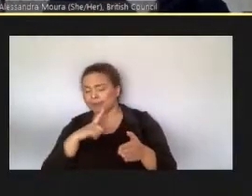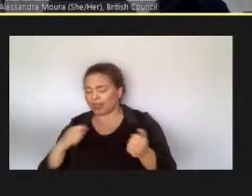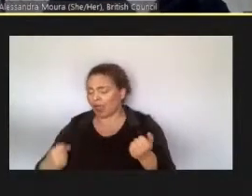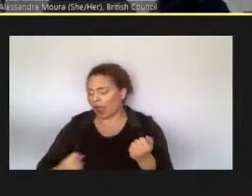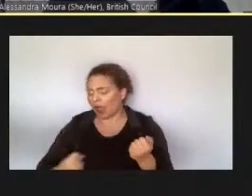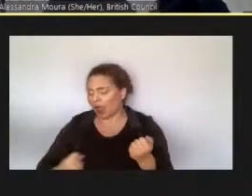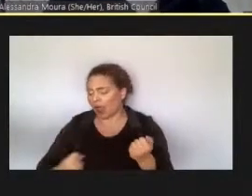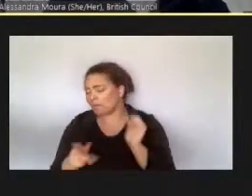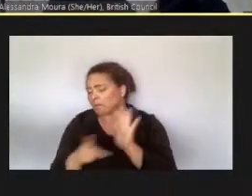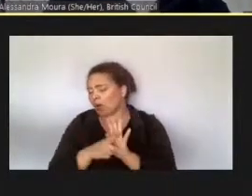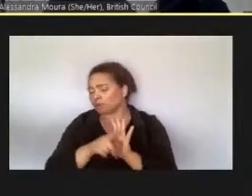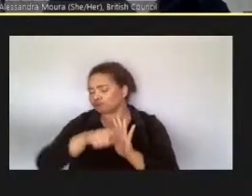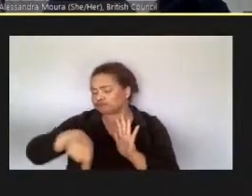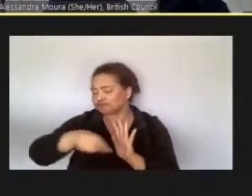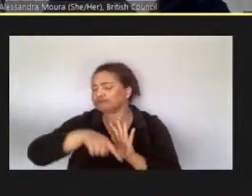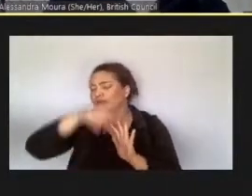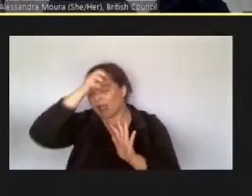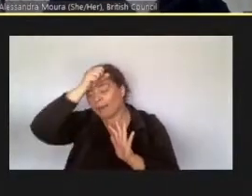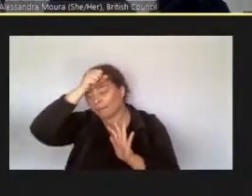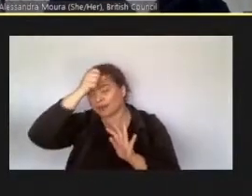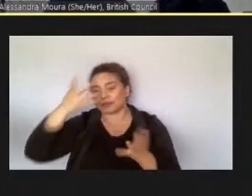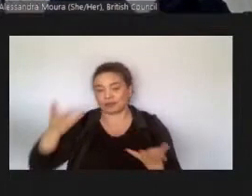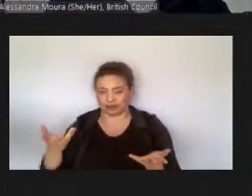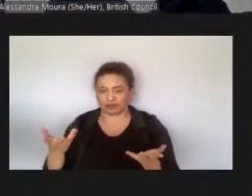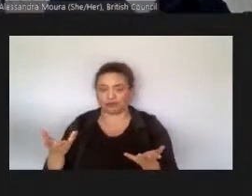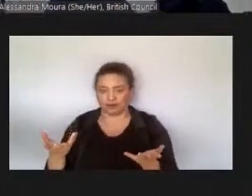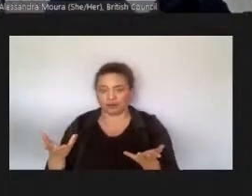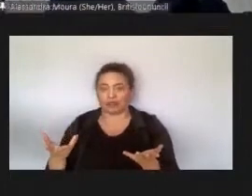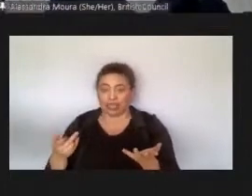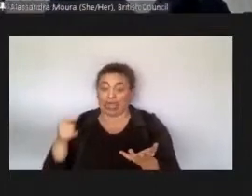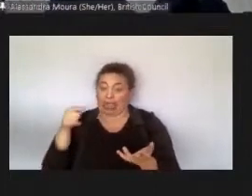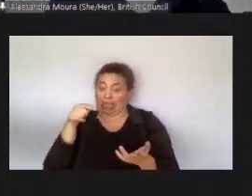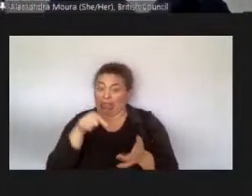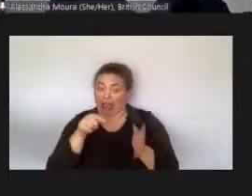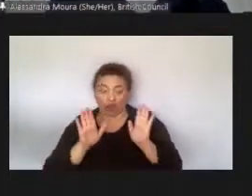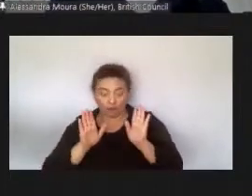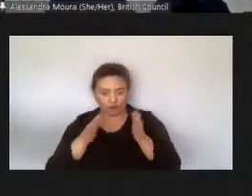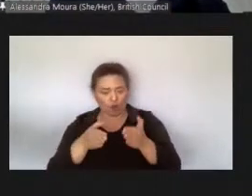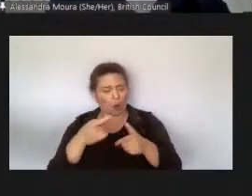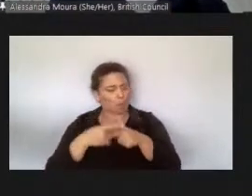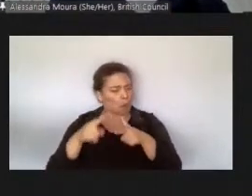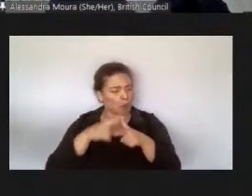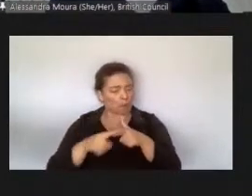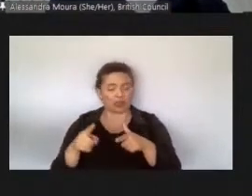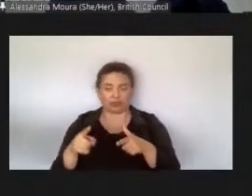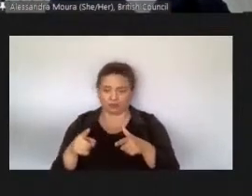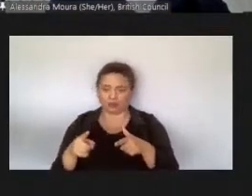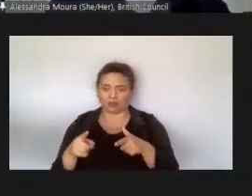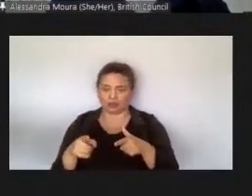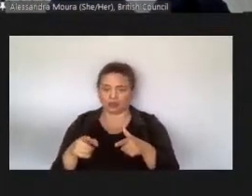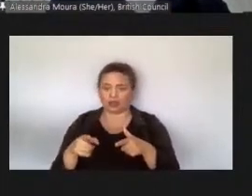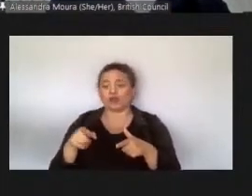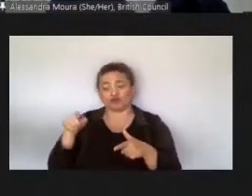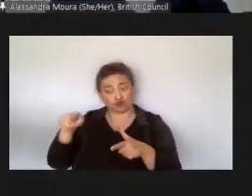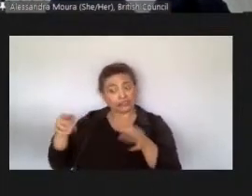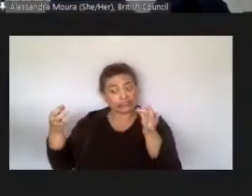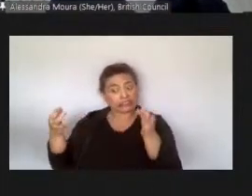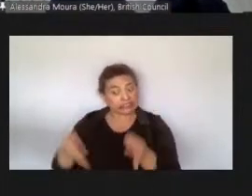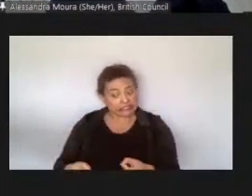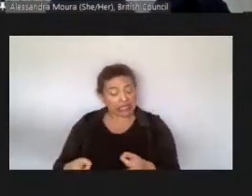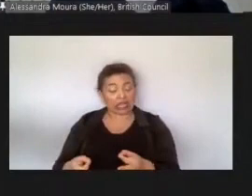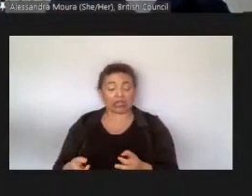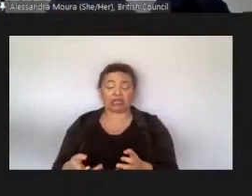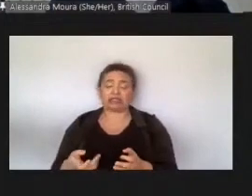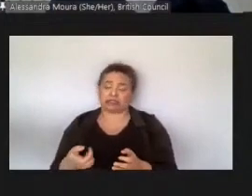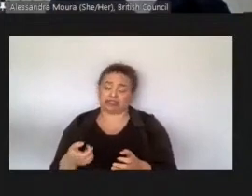lot on the problem, right? Yeah, you're right. You're absolutely right. So the topic that